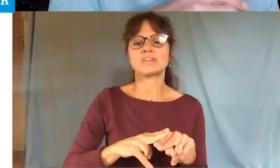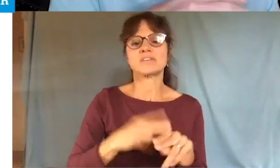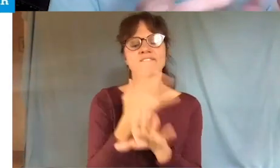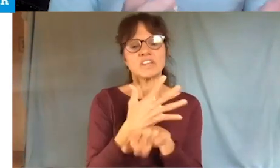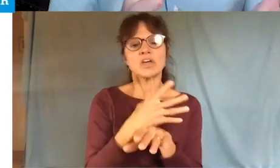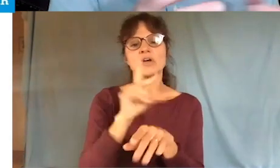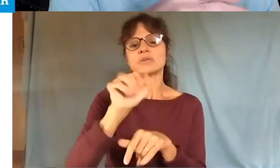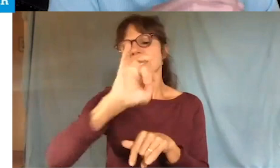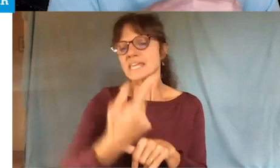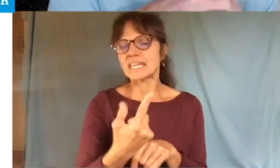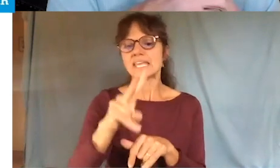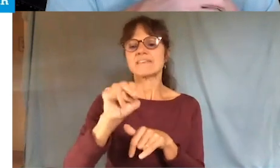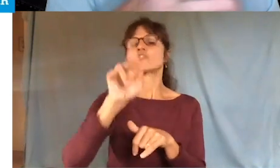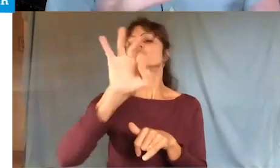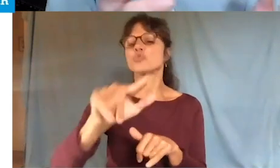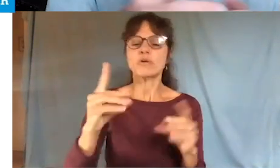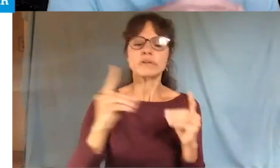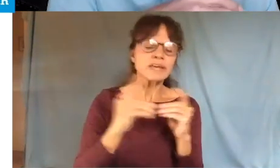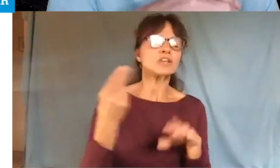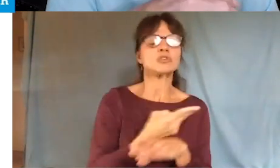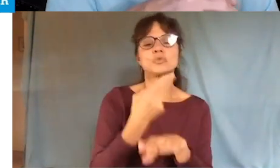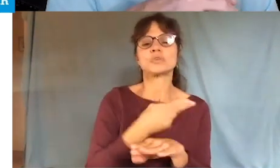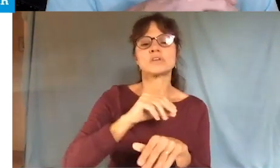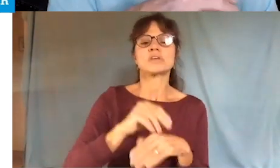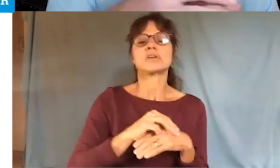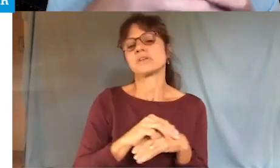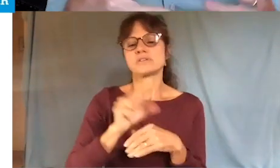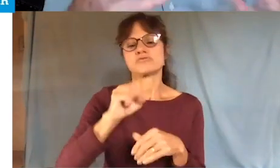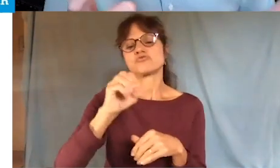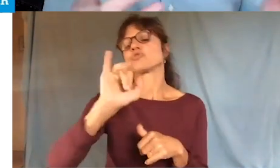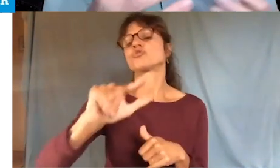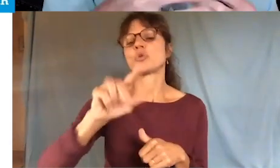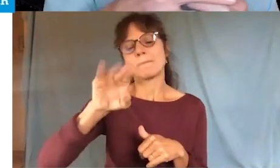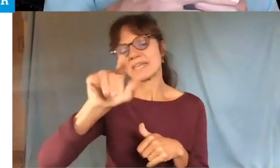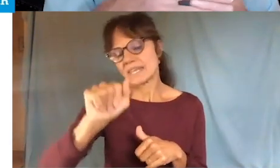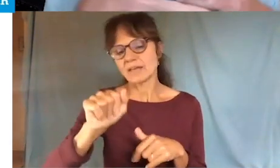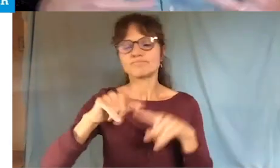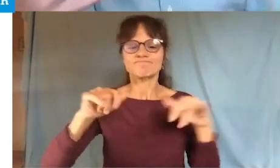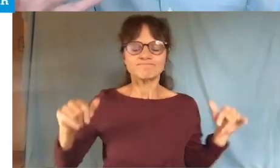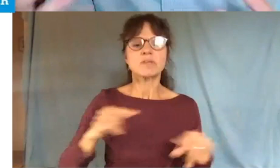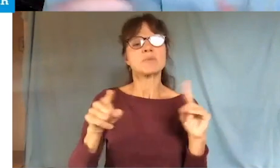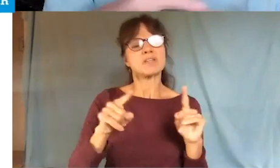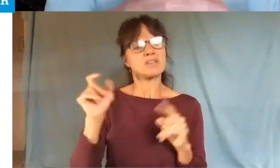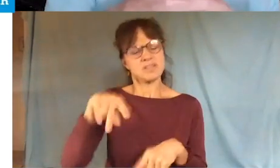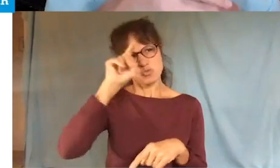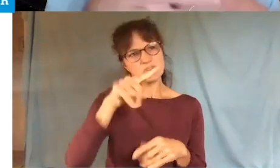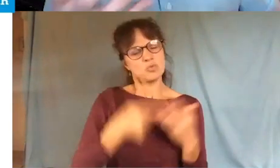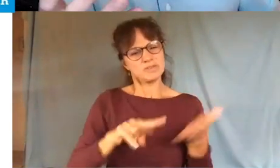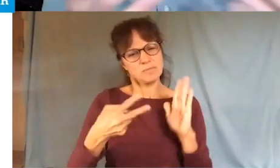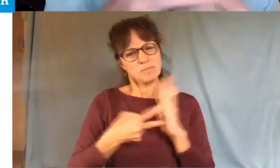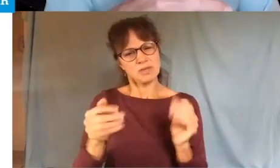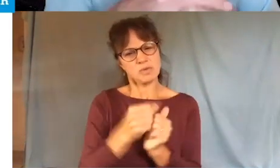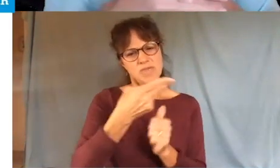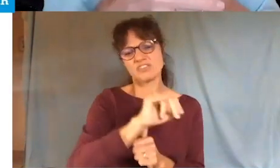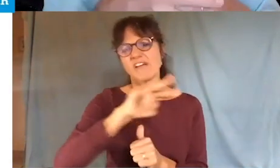dating, virtual dating, using social media and these types of things. So the question becomes, what does this all mean in terms of